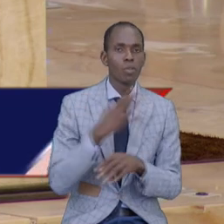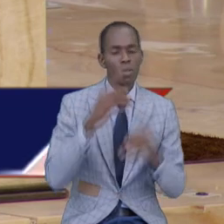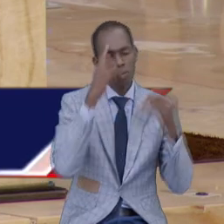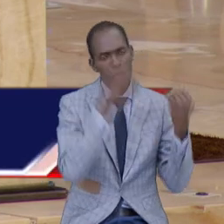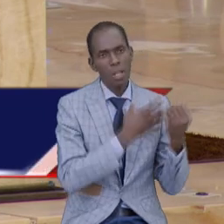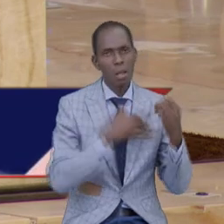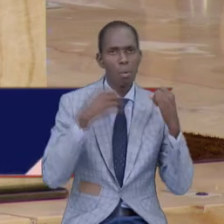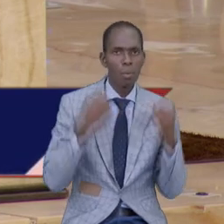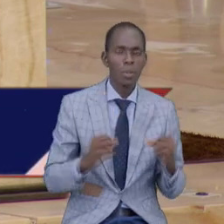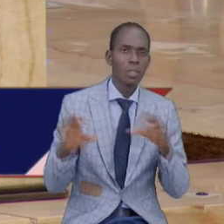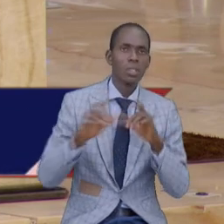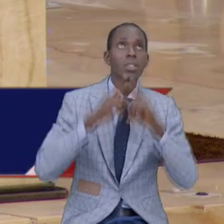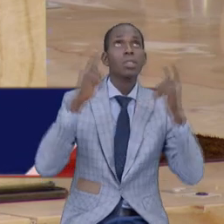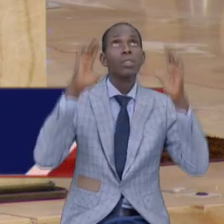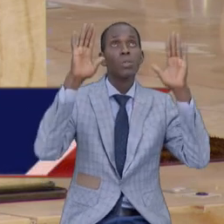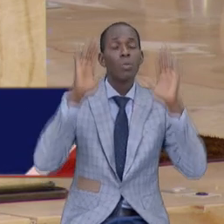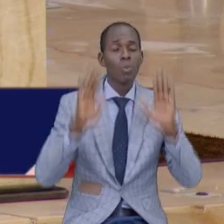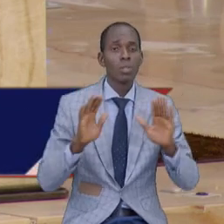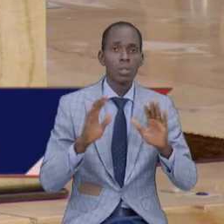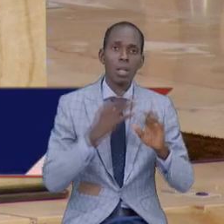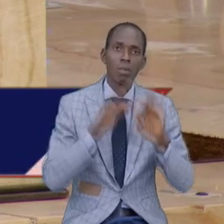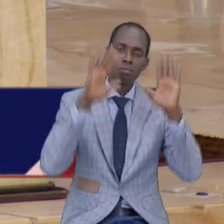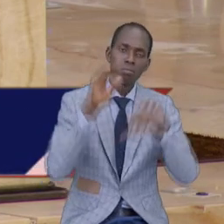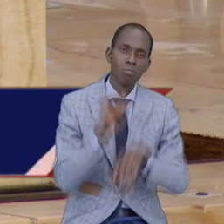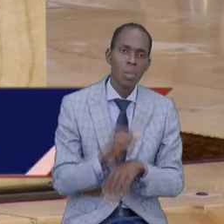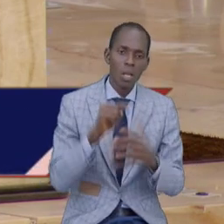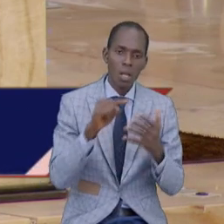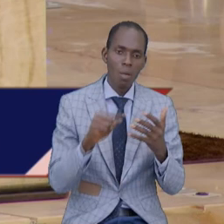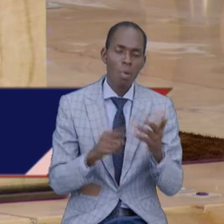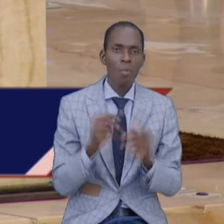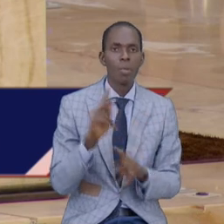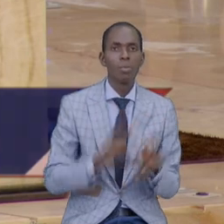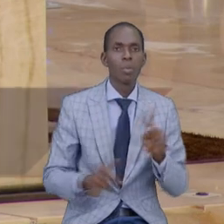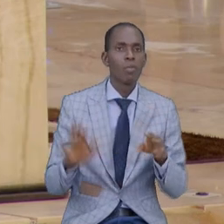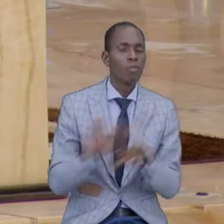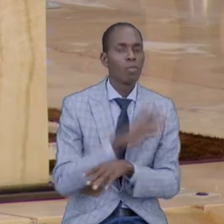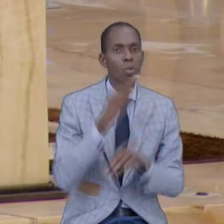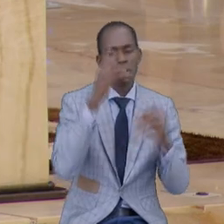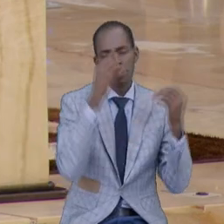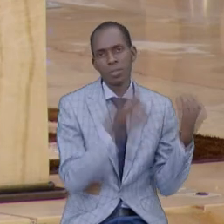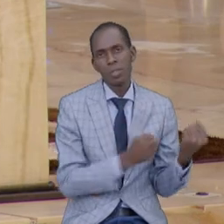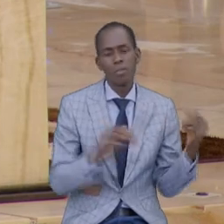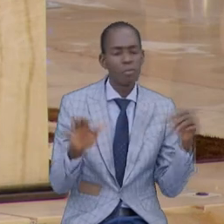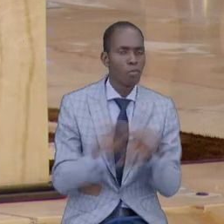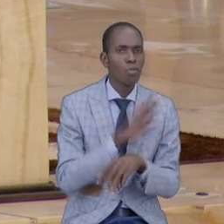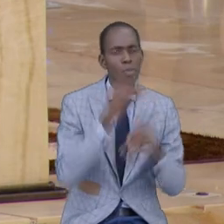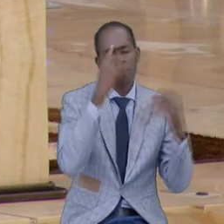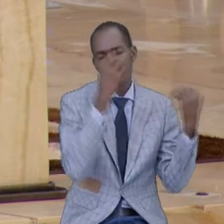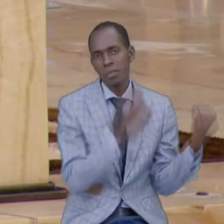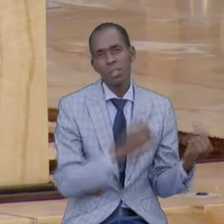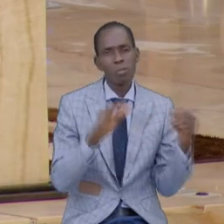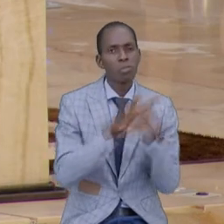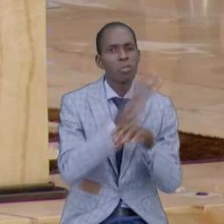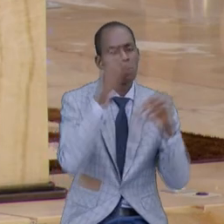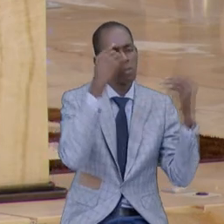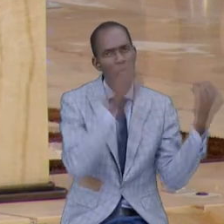great wonders and miracles among the people. Full of faith, full of faith, full of faith. It